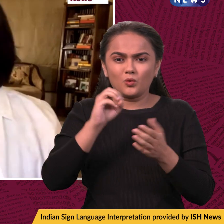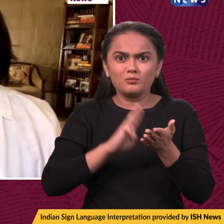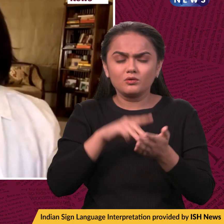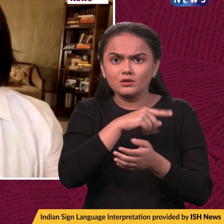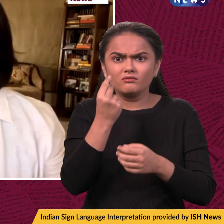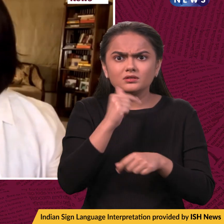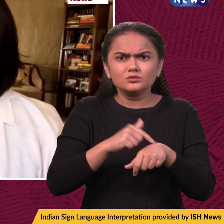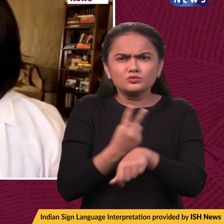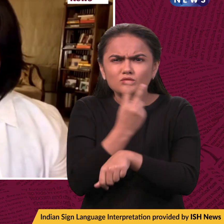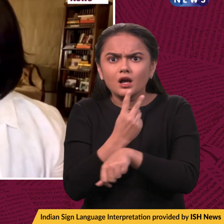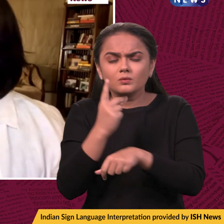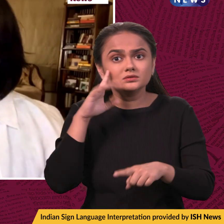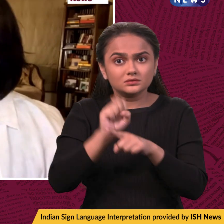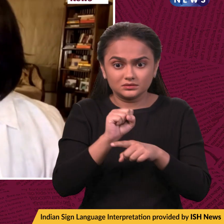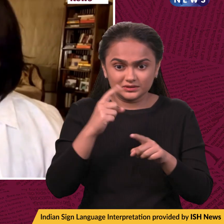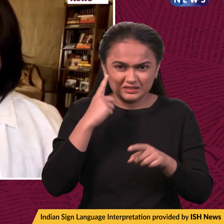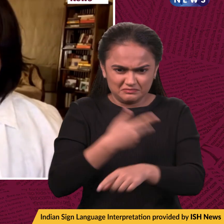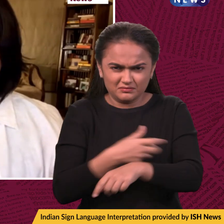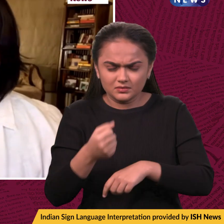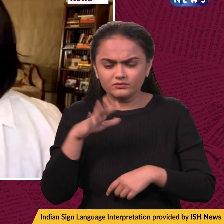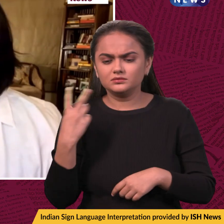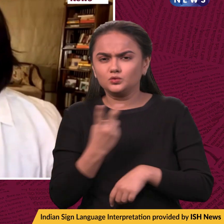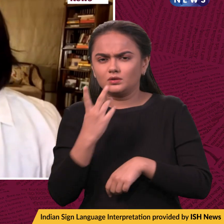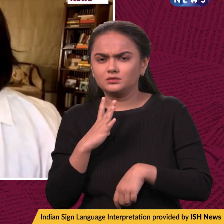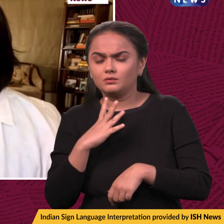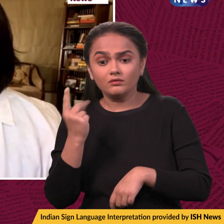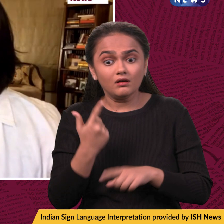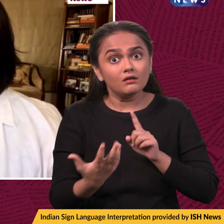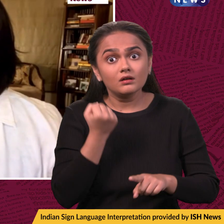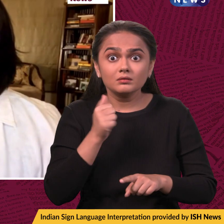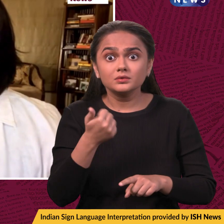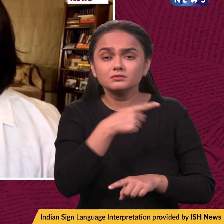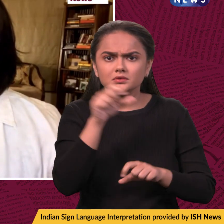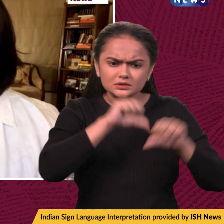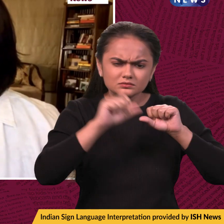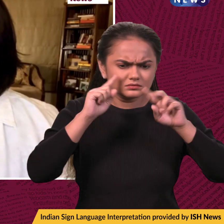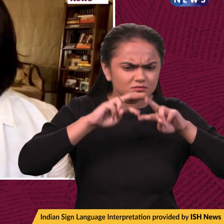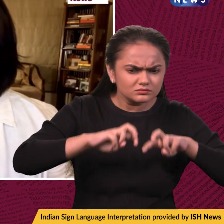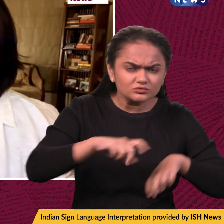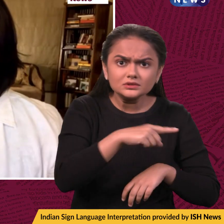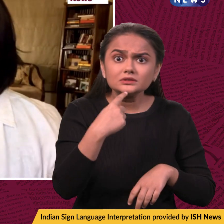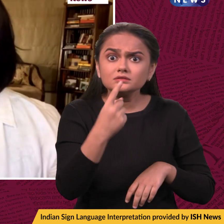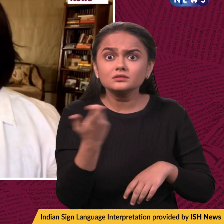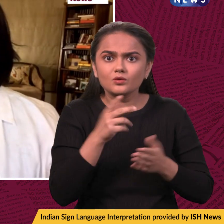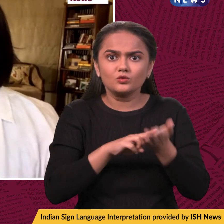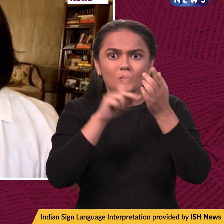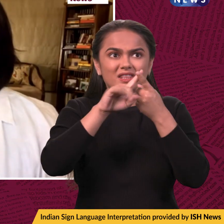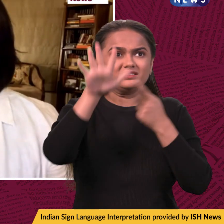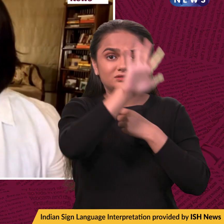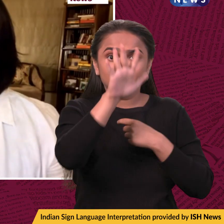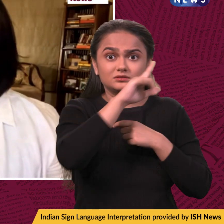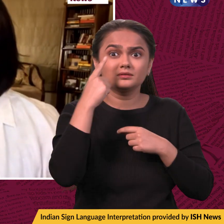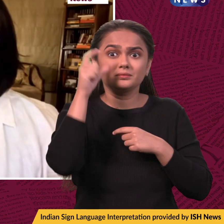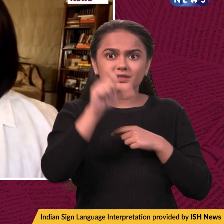variant, specifically the Omicron COVID variant, in just 2 hours. Now, the team of scientists of the Regional Medical Research Center for the